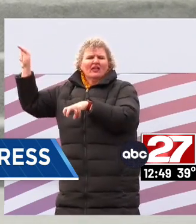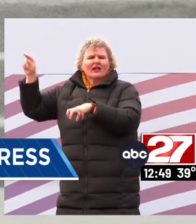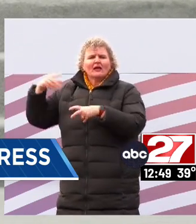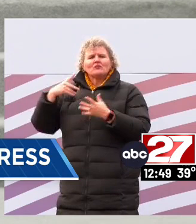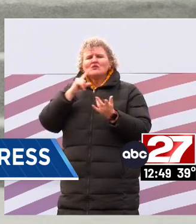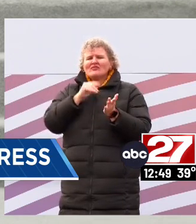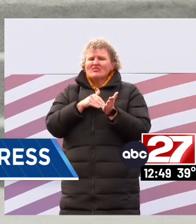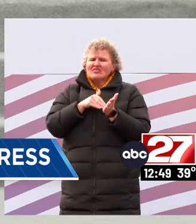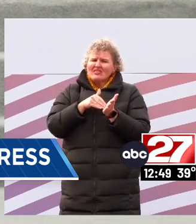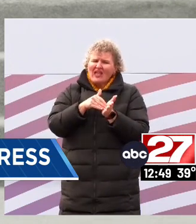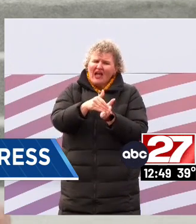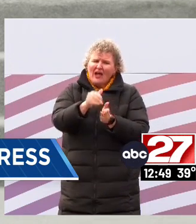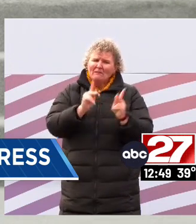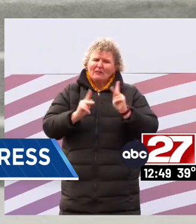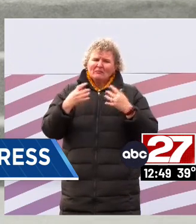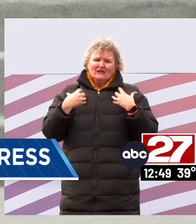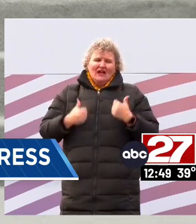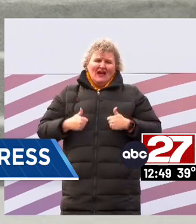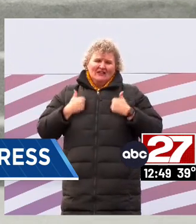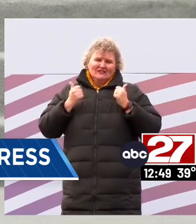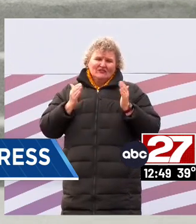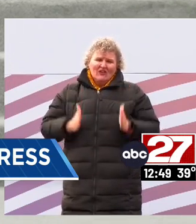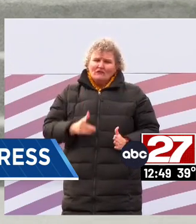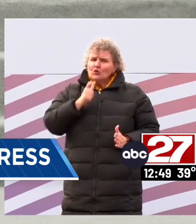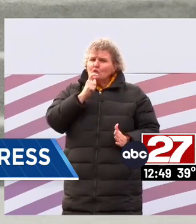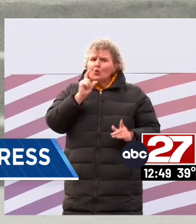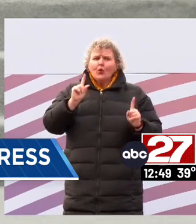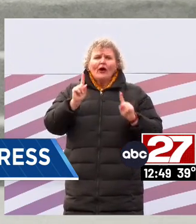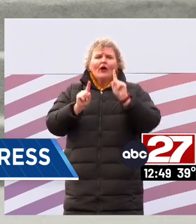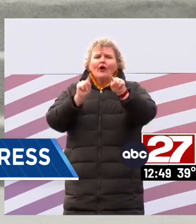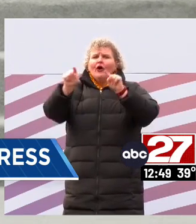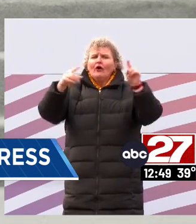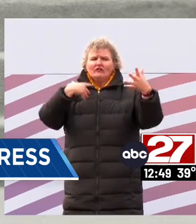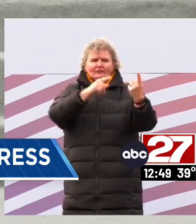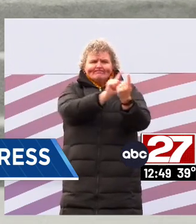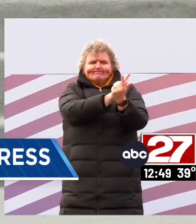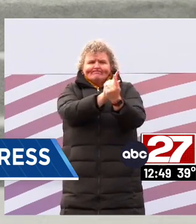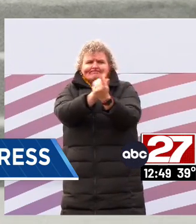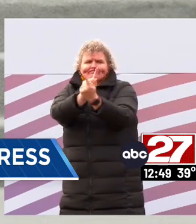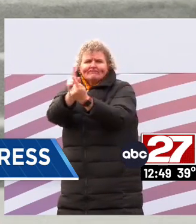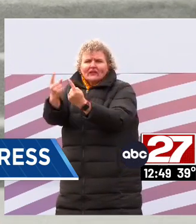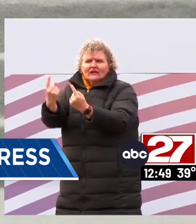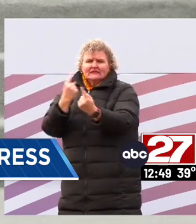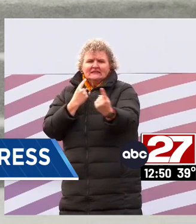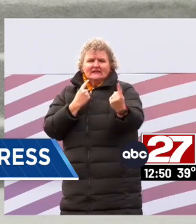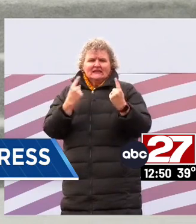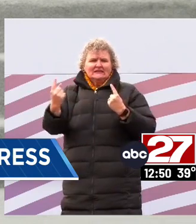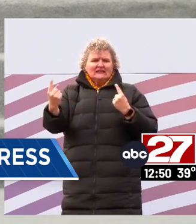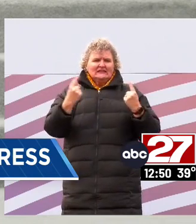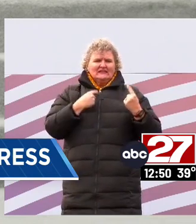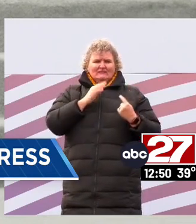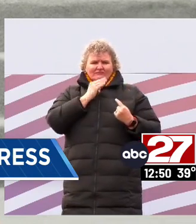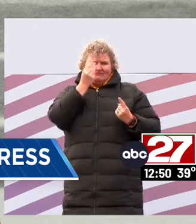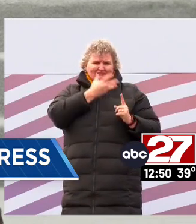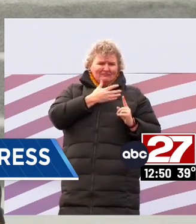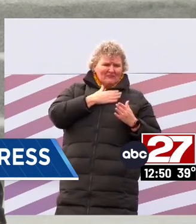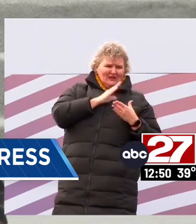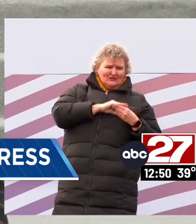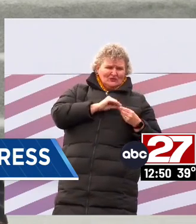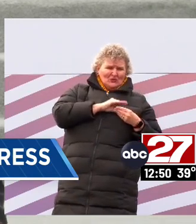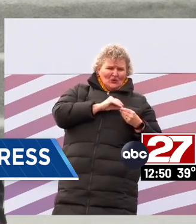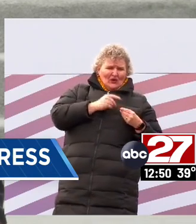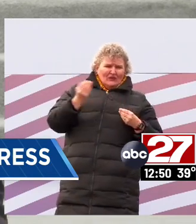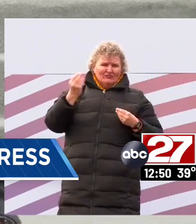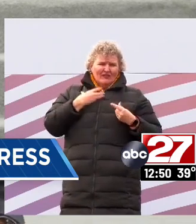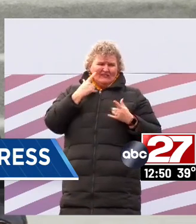come no matter where I am and in hushed tones tell me their stories of abuse so